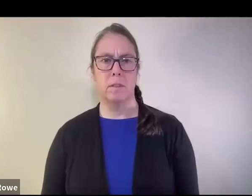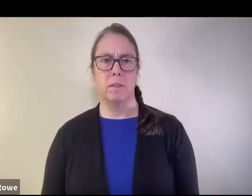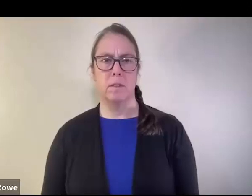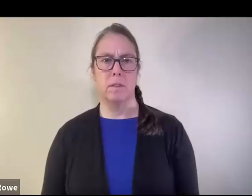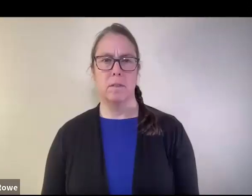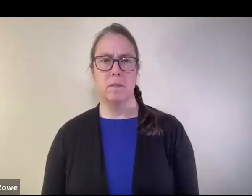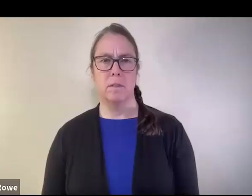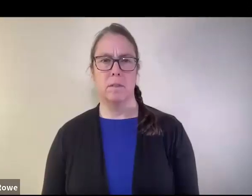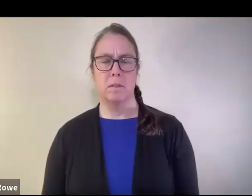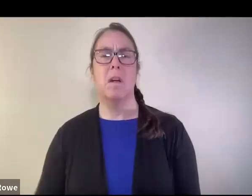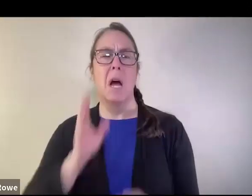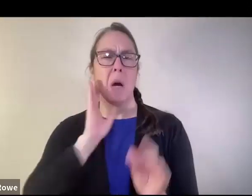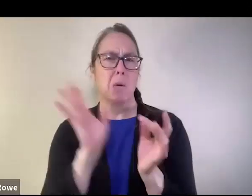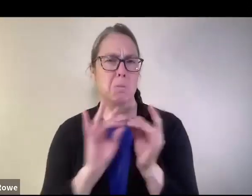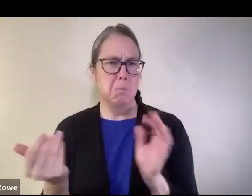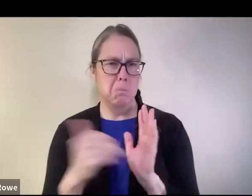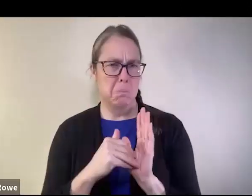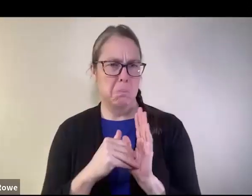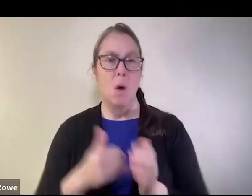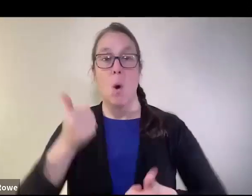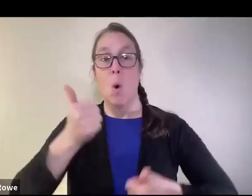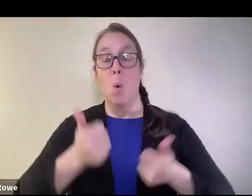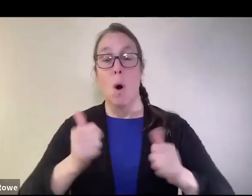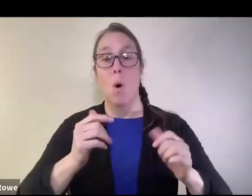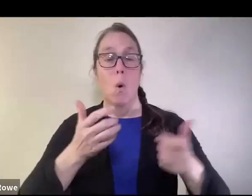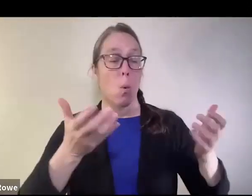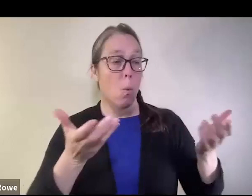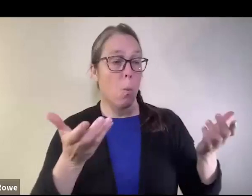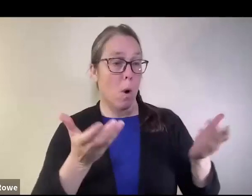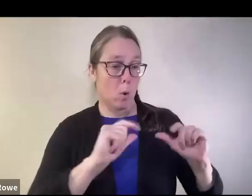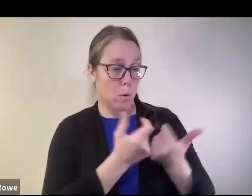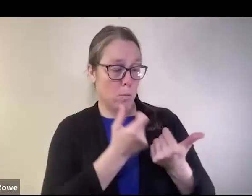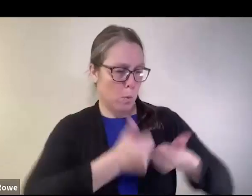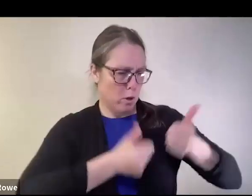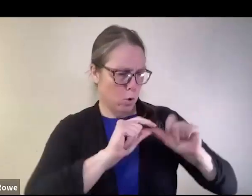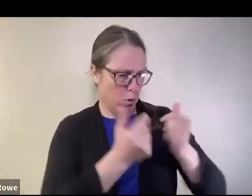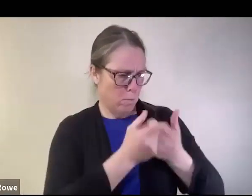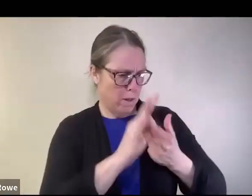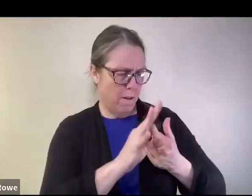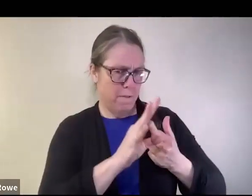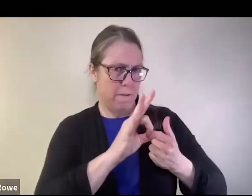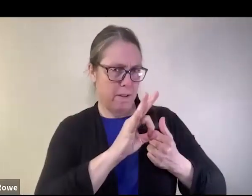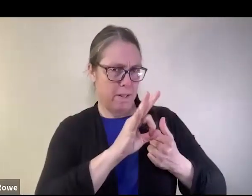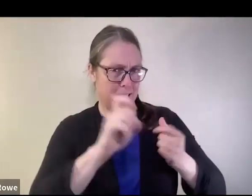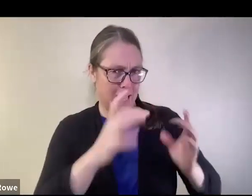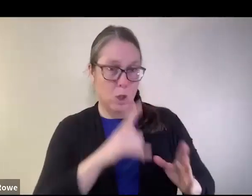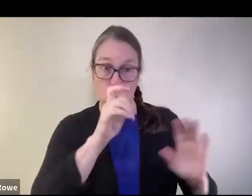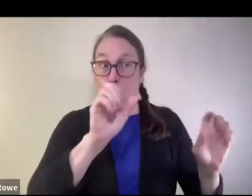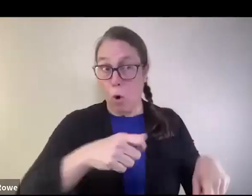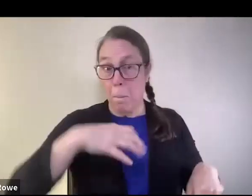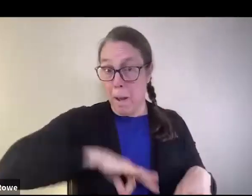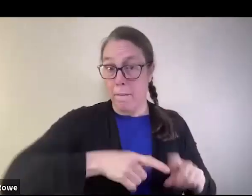Let me repeat the question. What groups of Texans who could benefit from